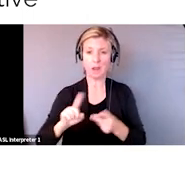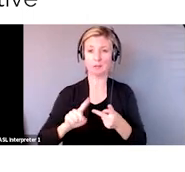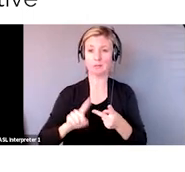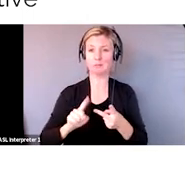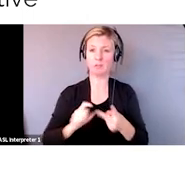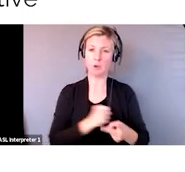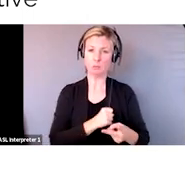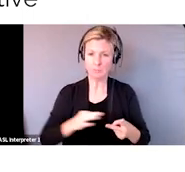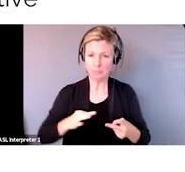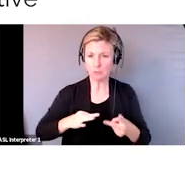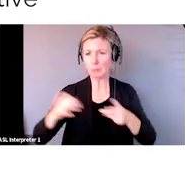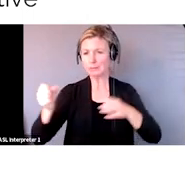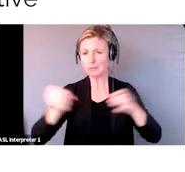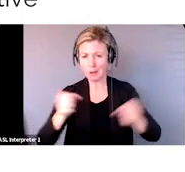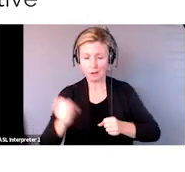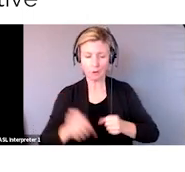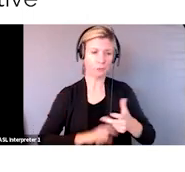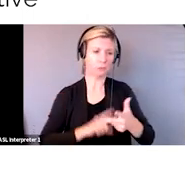partnership approaches, etc.